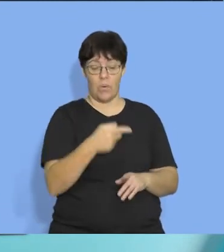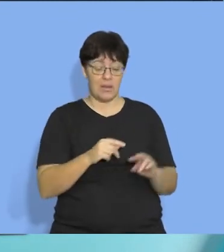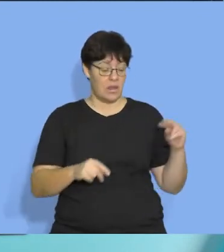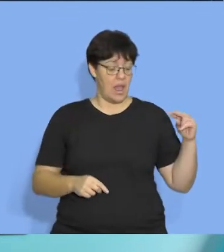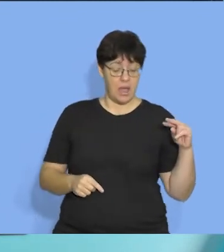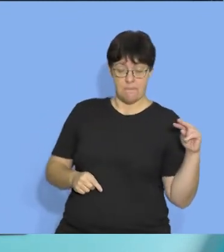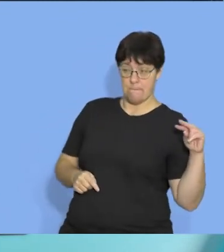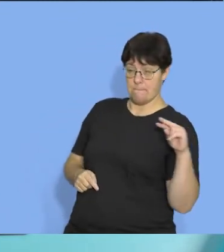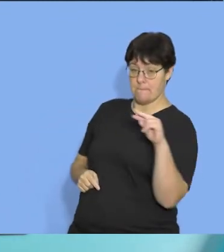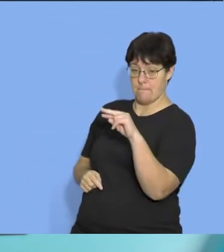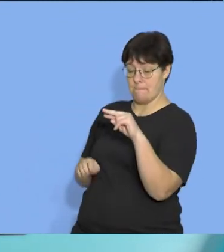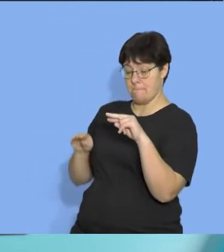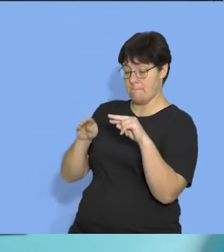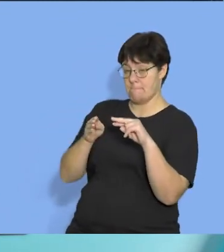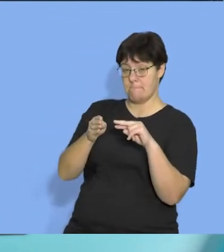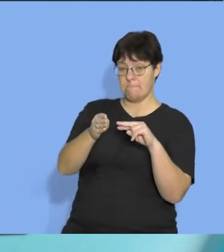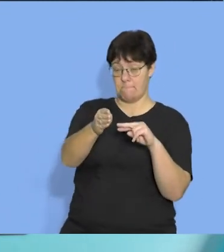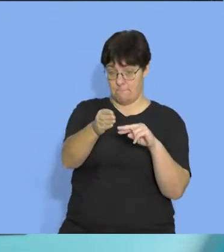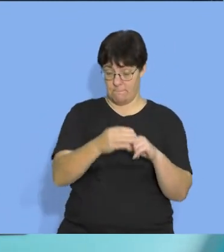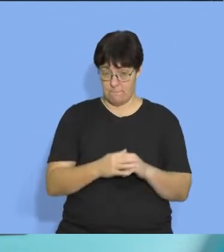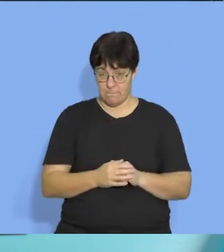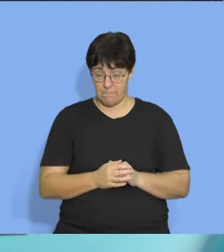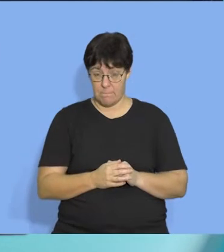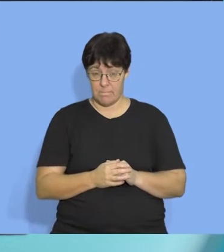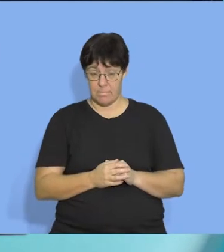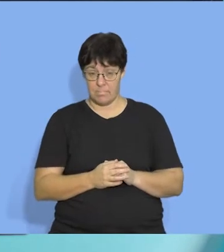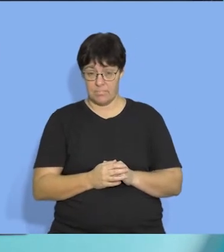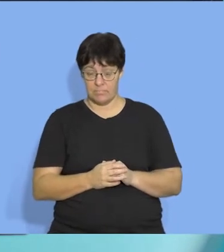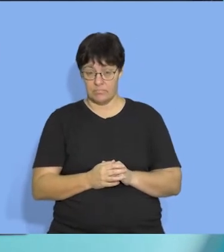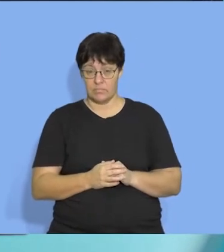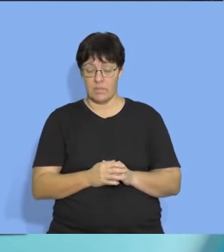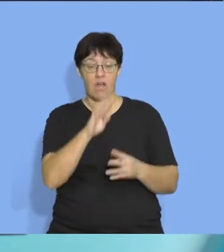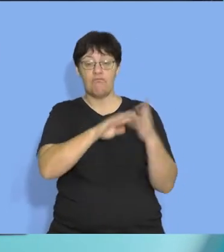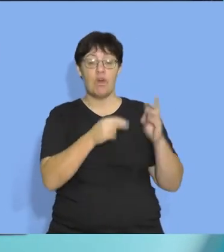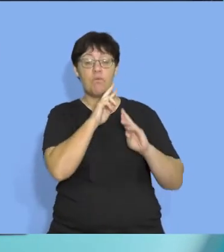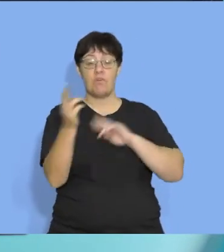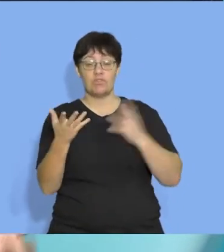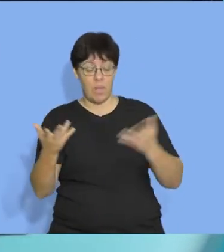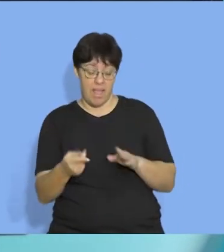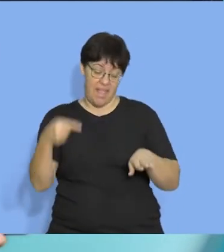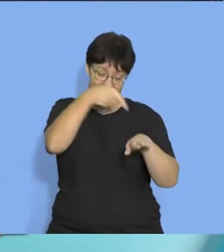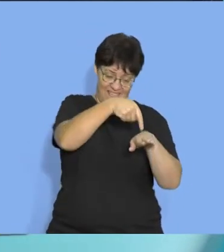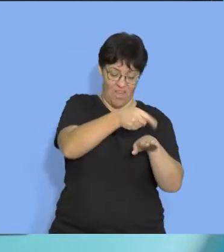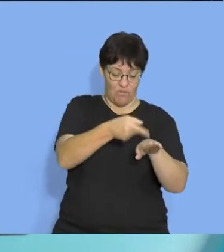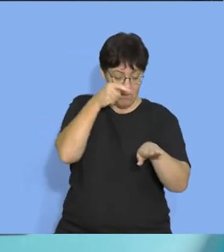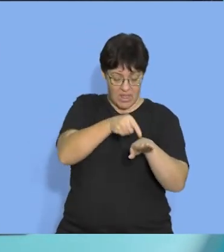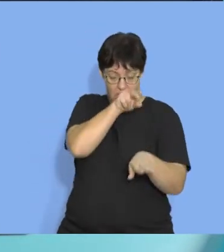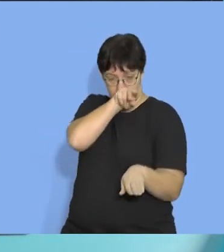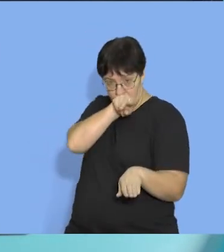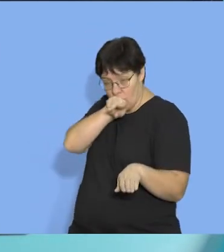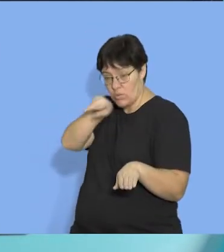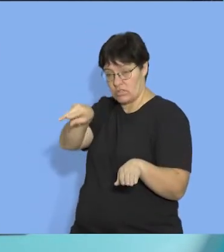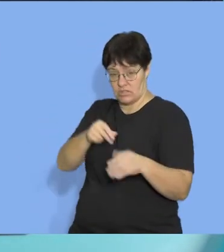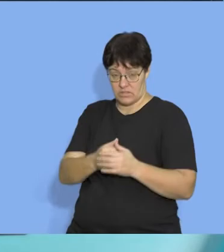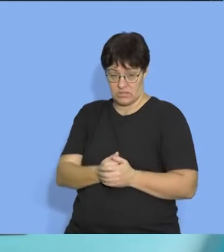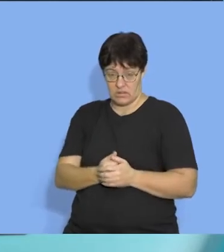someone outside the train is watching. Where my frame of reference is has changed. Okay, so